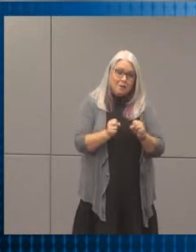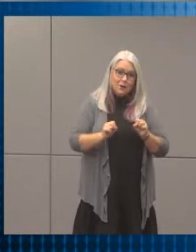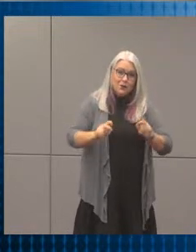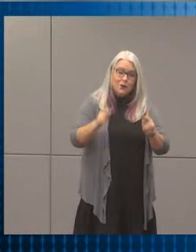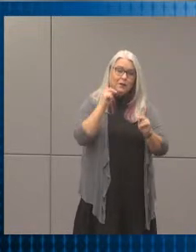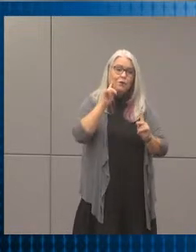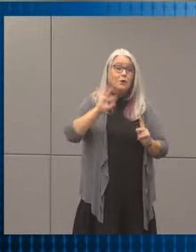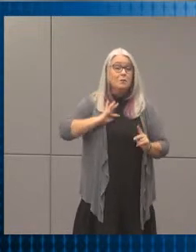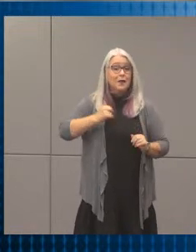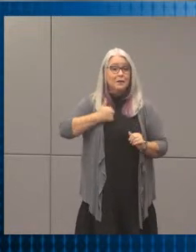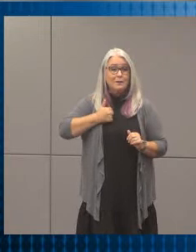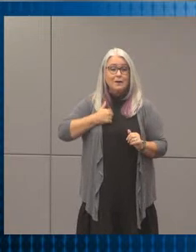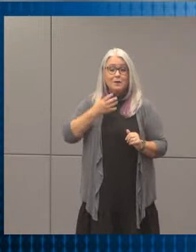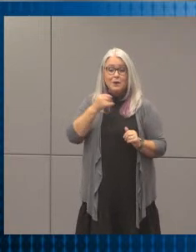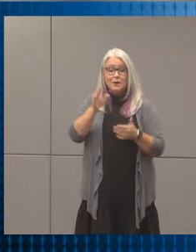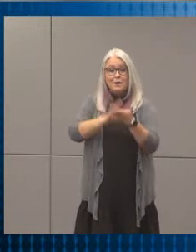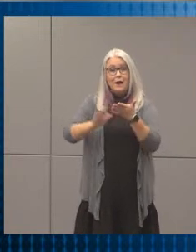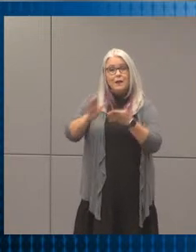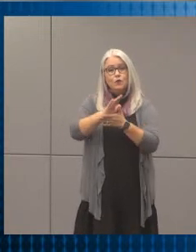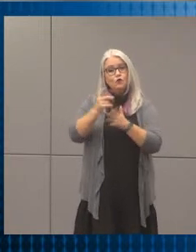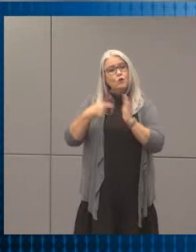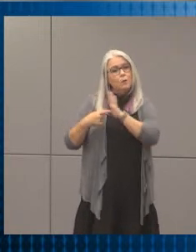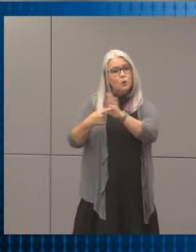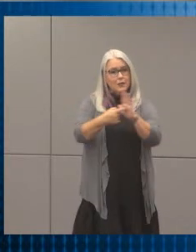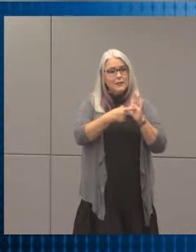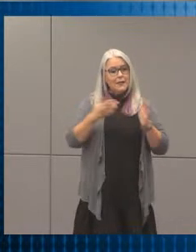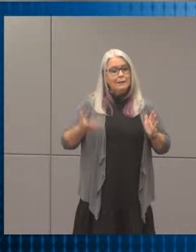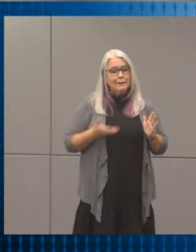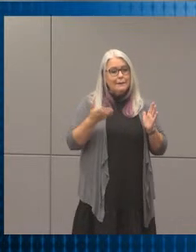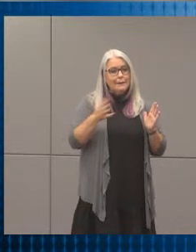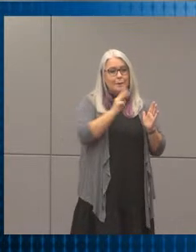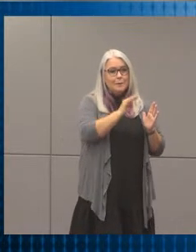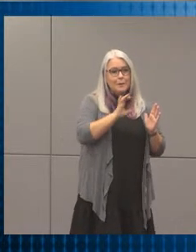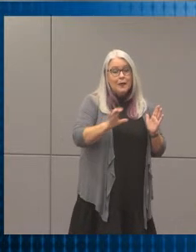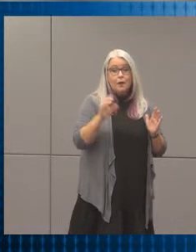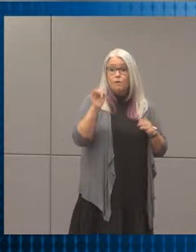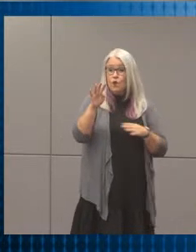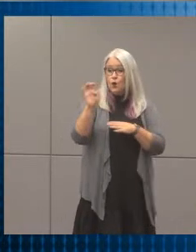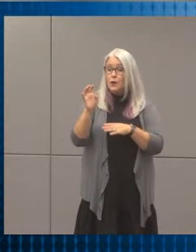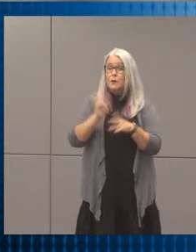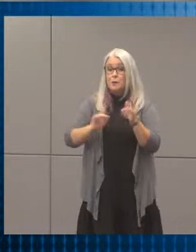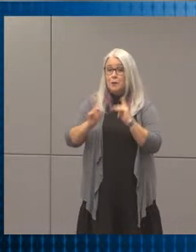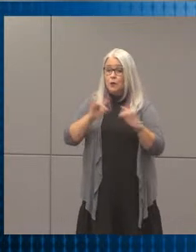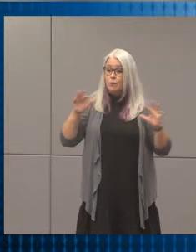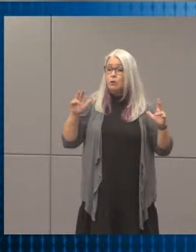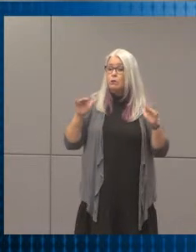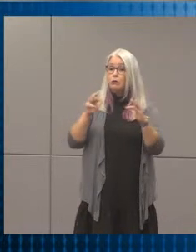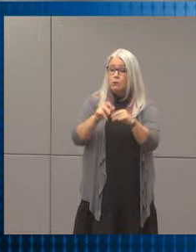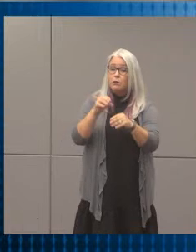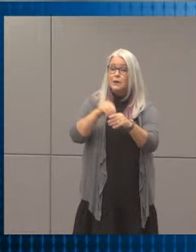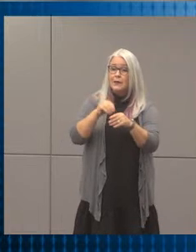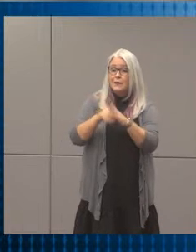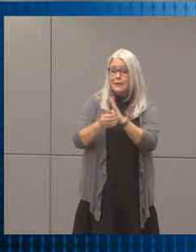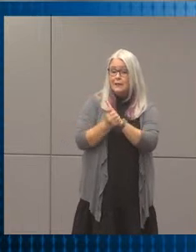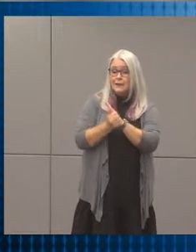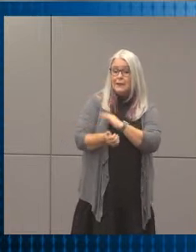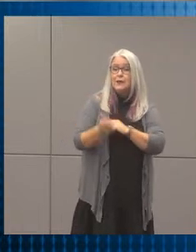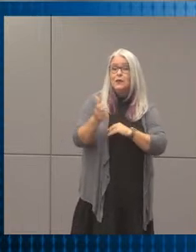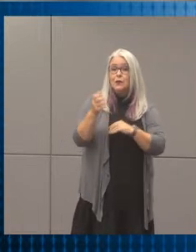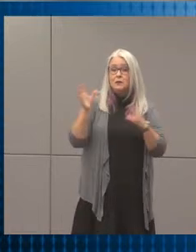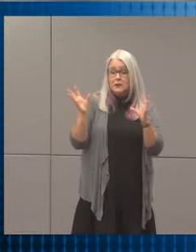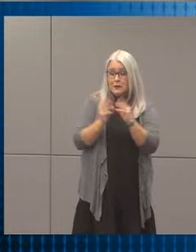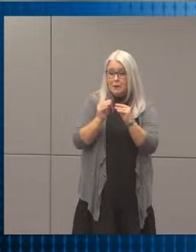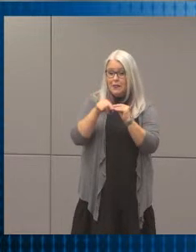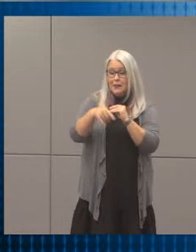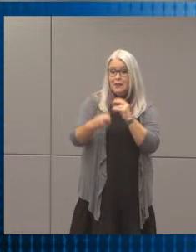and for the college to be represented. There were over 400 persons in attendance at the Skills Summit this year, and those